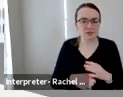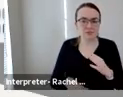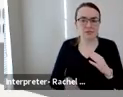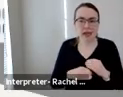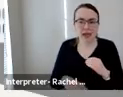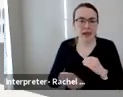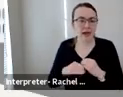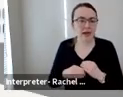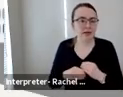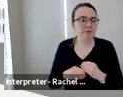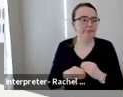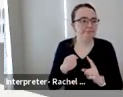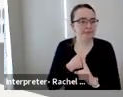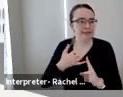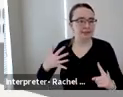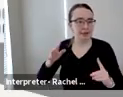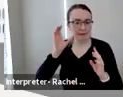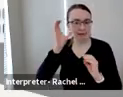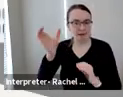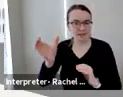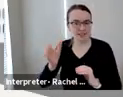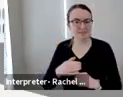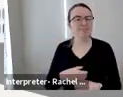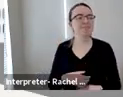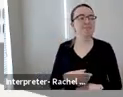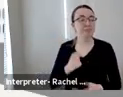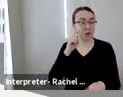on this. And if you notice, I zoom in a lot, right?